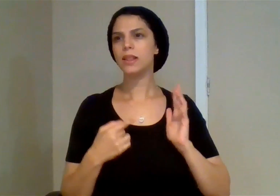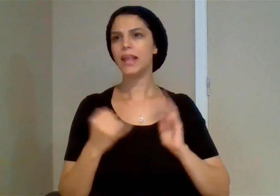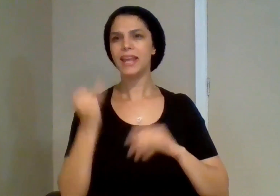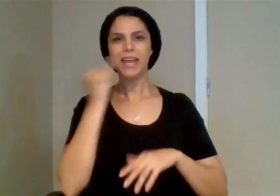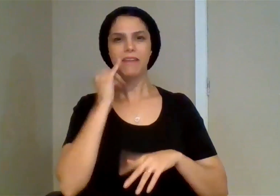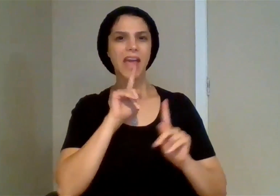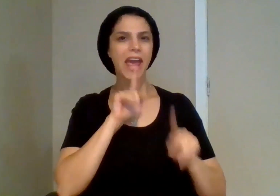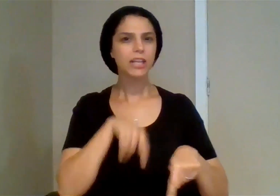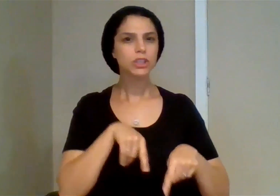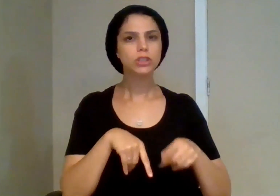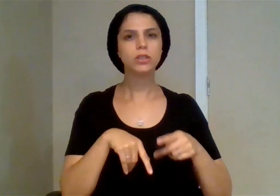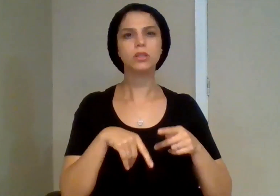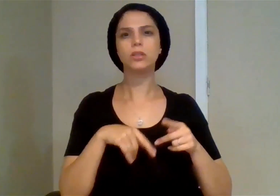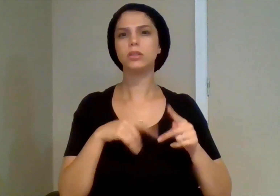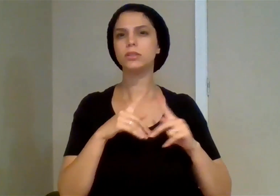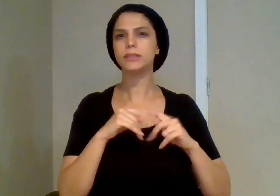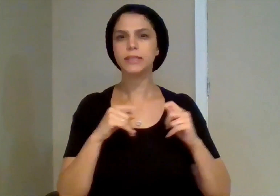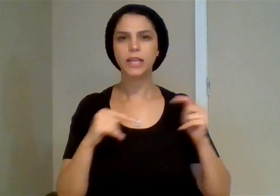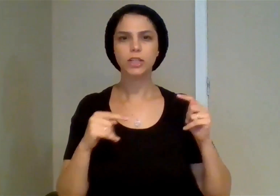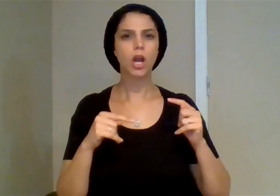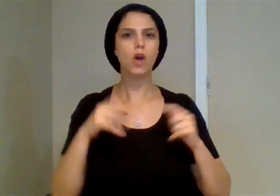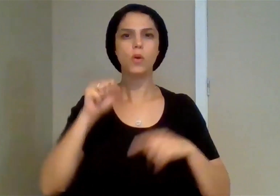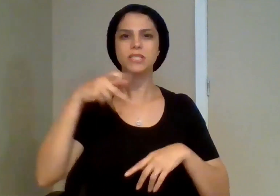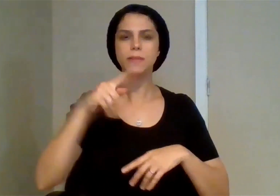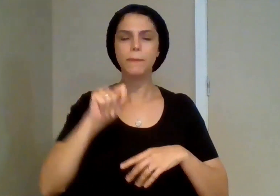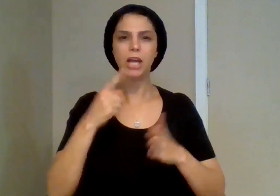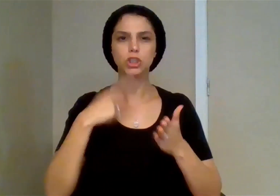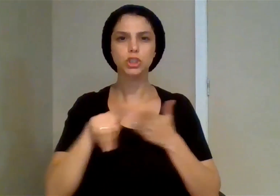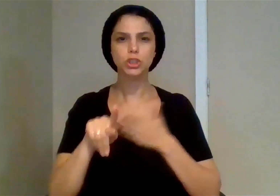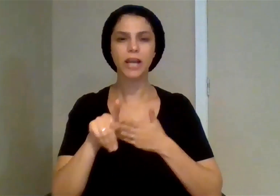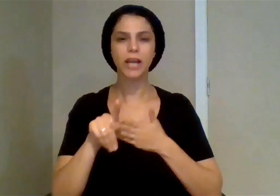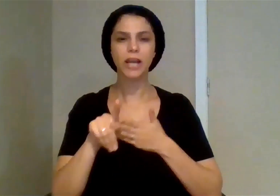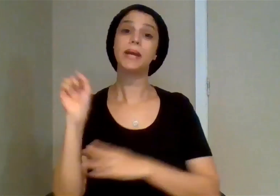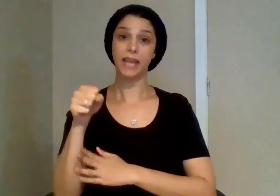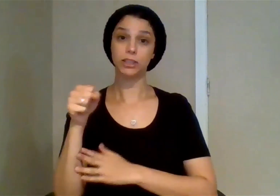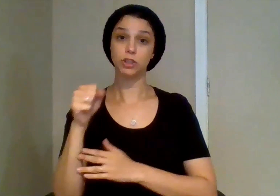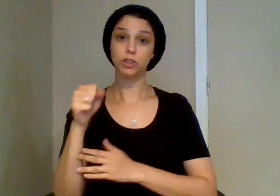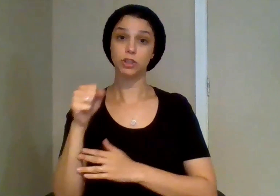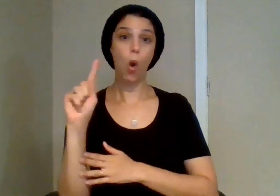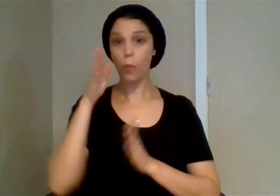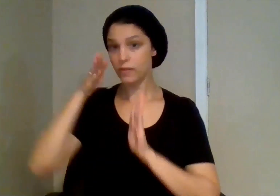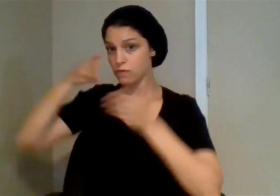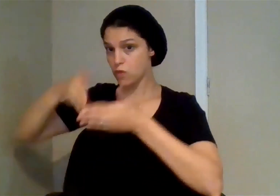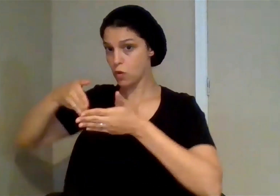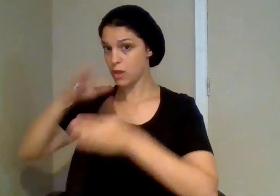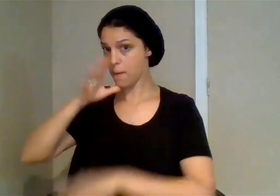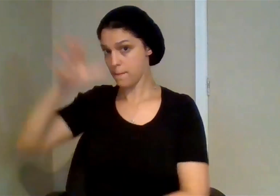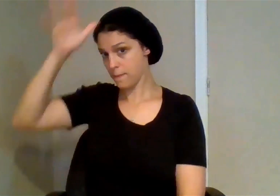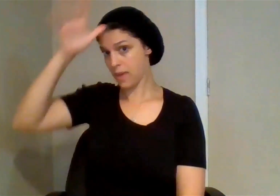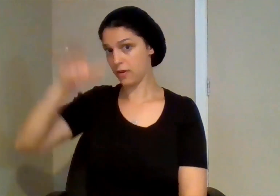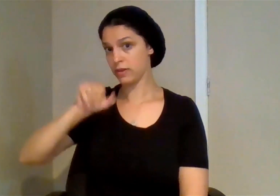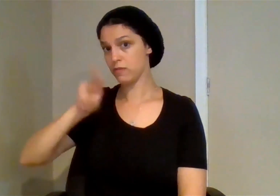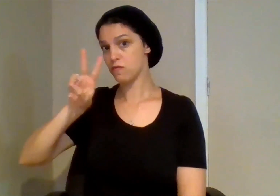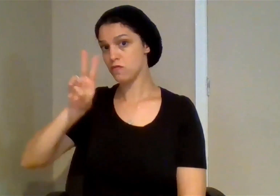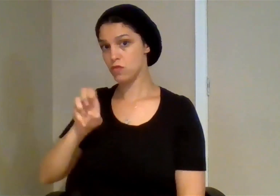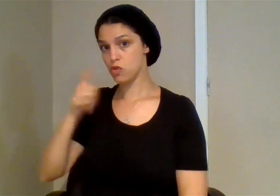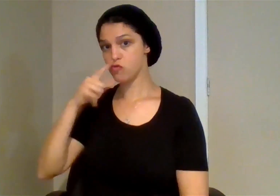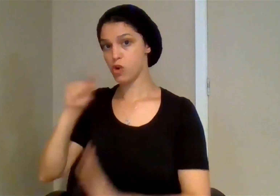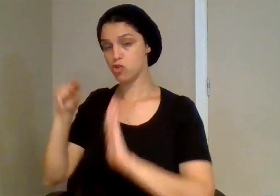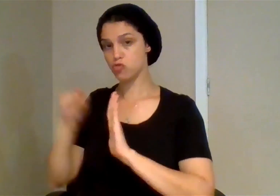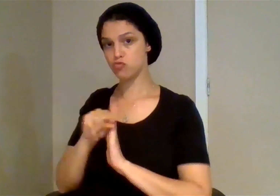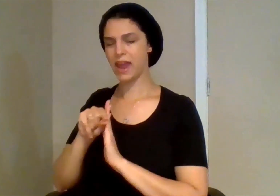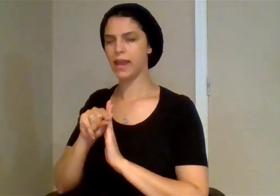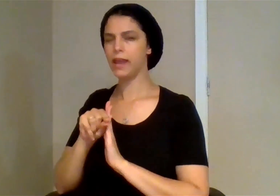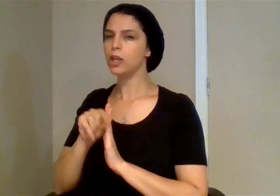answers, and I'm kind of doing a spot check that way. But yes, always go to Parent View, to the grades area, and that's going to be the source